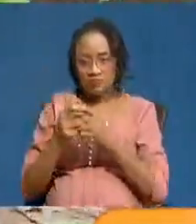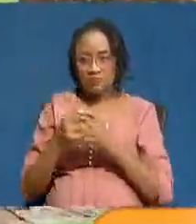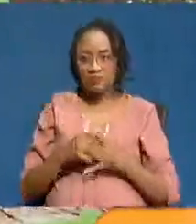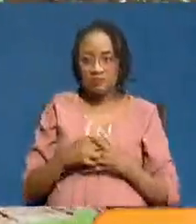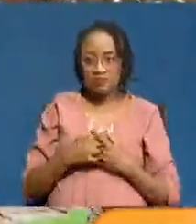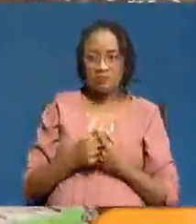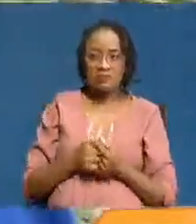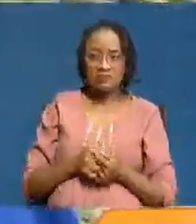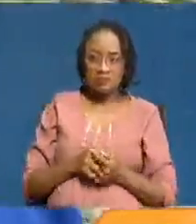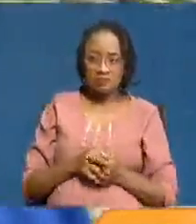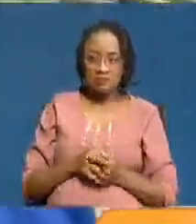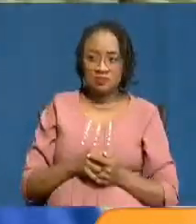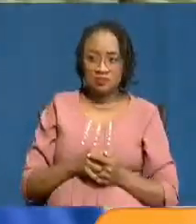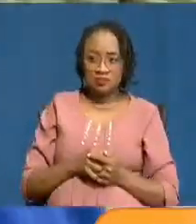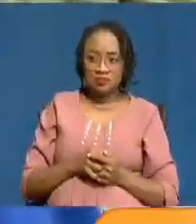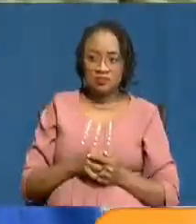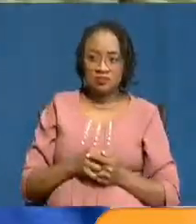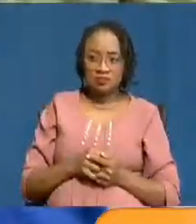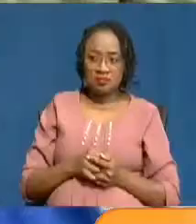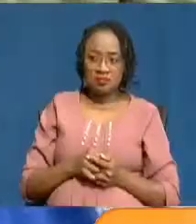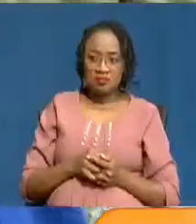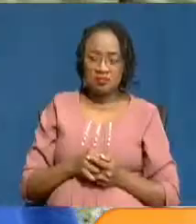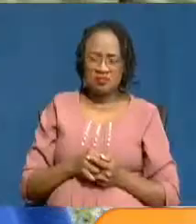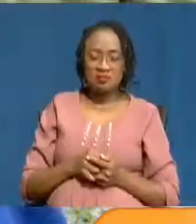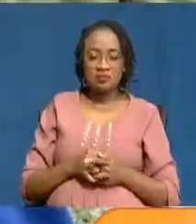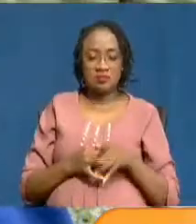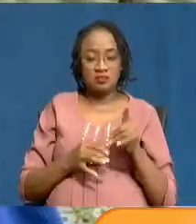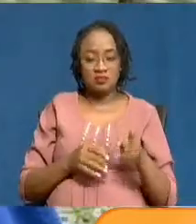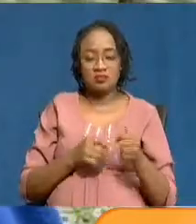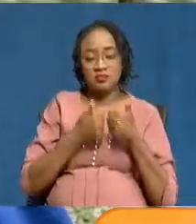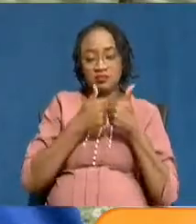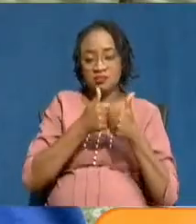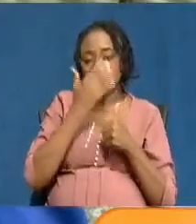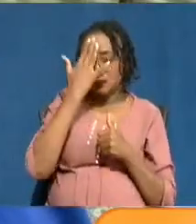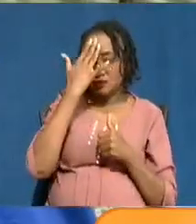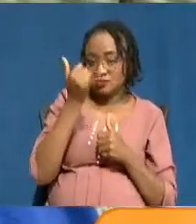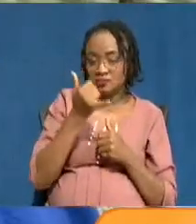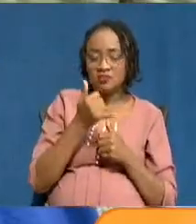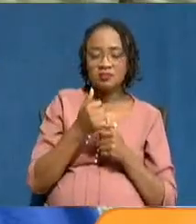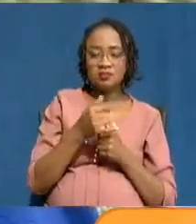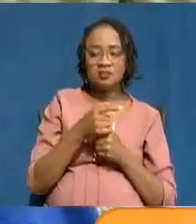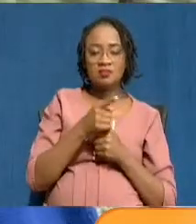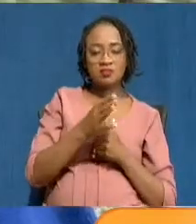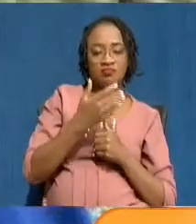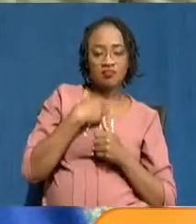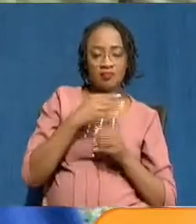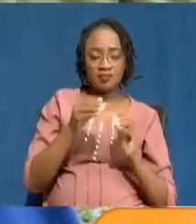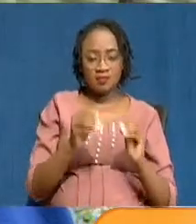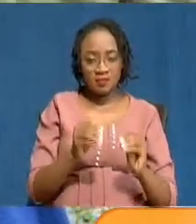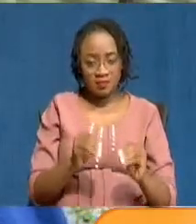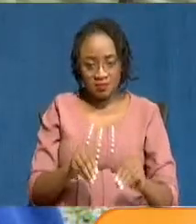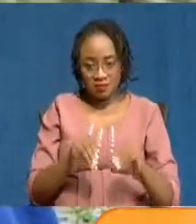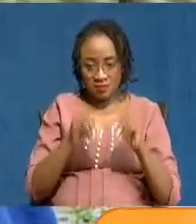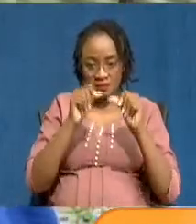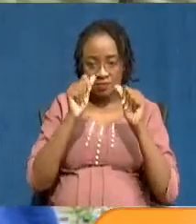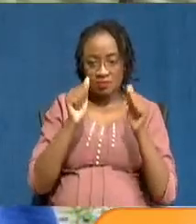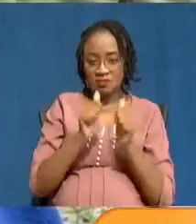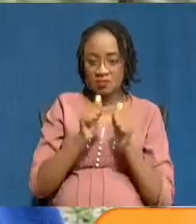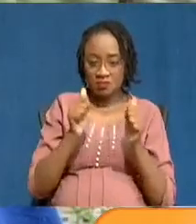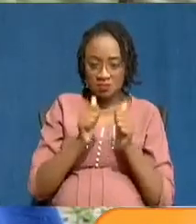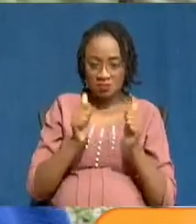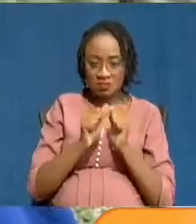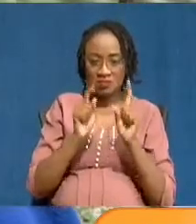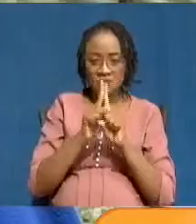before harvest. Nipendezo kwa hoho kwa sababu iko na nini. Quality yao, hata pahali